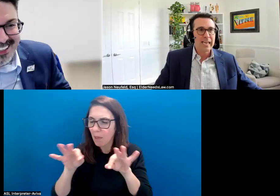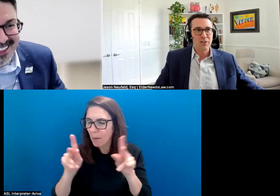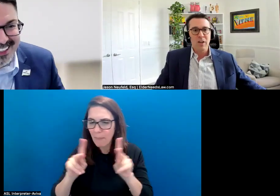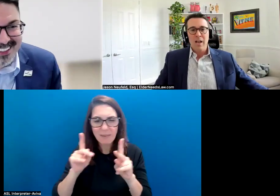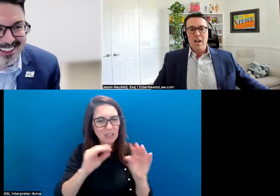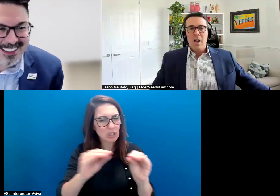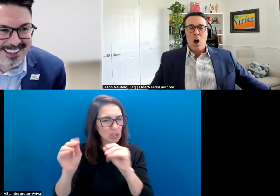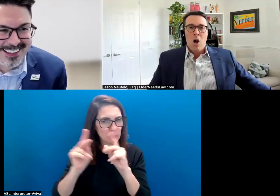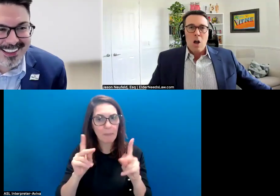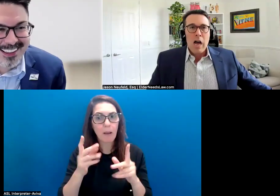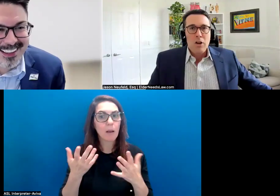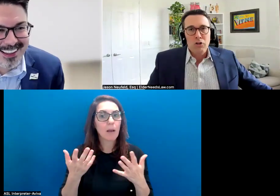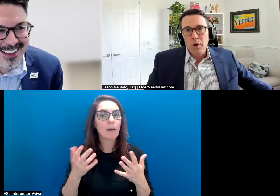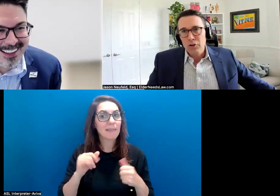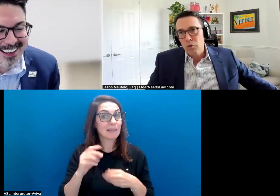reason is,